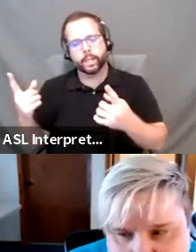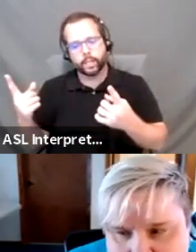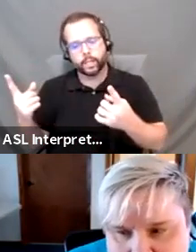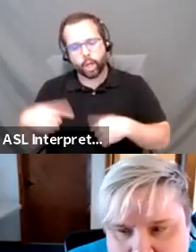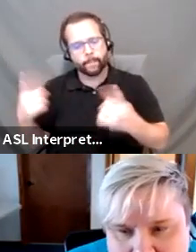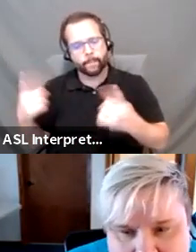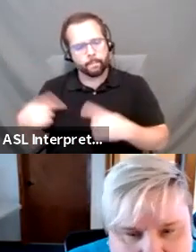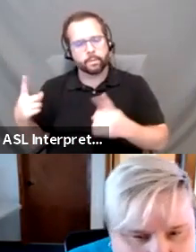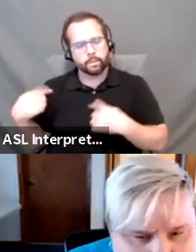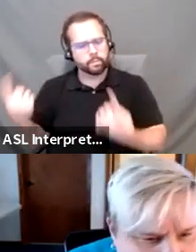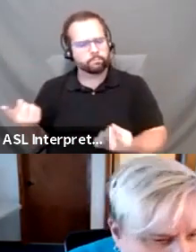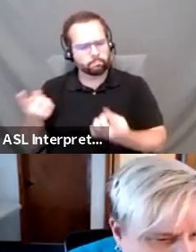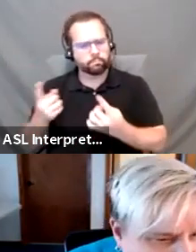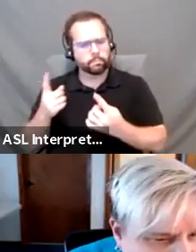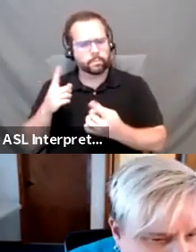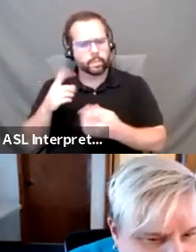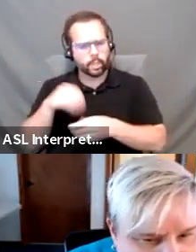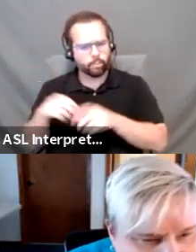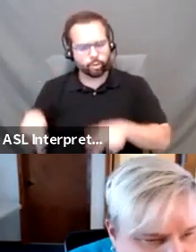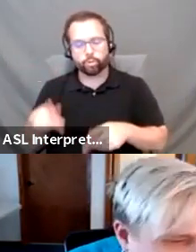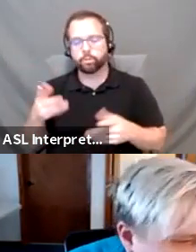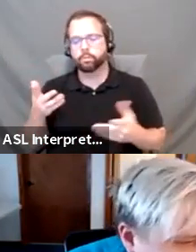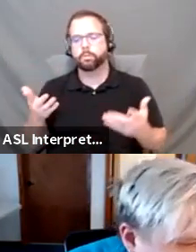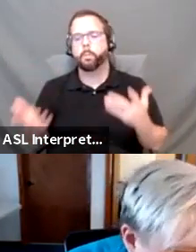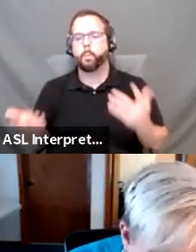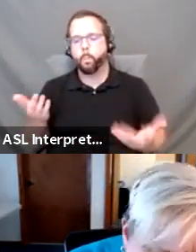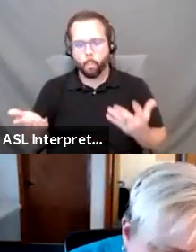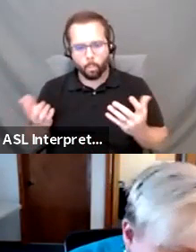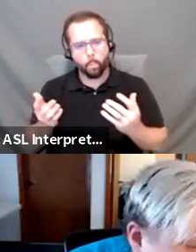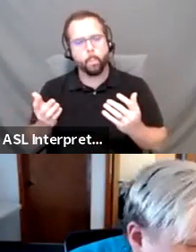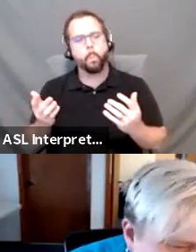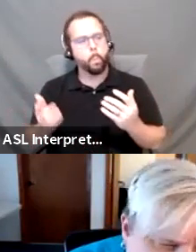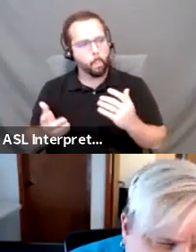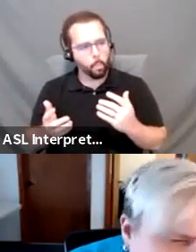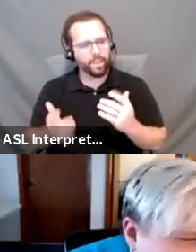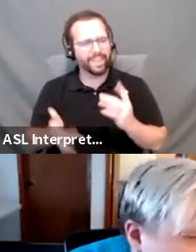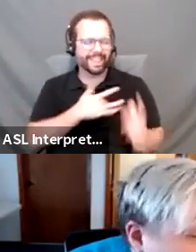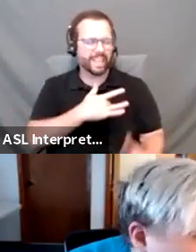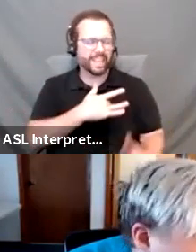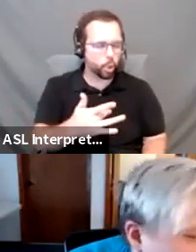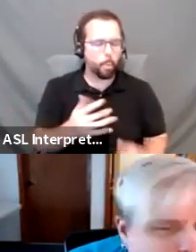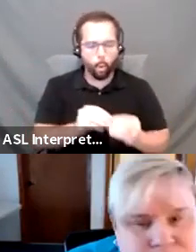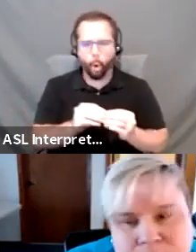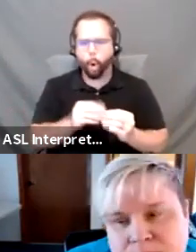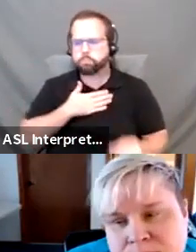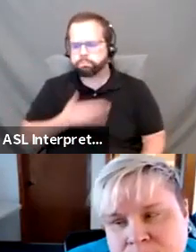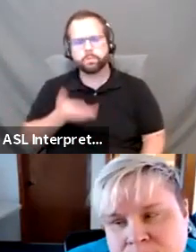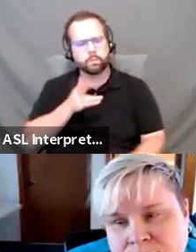events, they might be more inclined to take the time to learn the virtual thing. I mean, it's